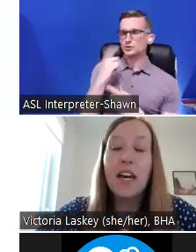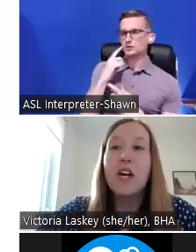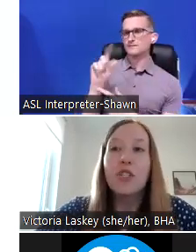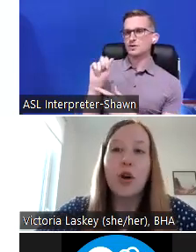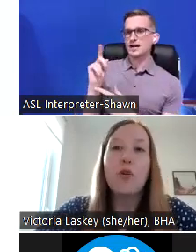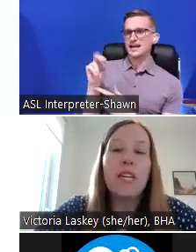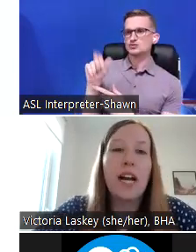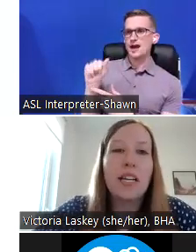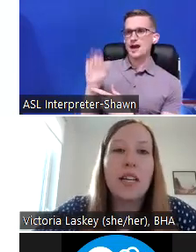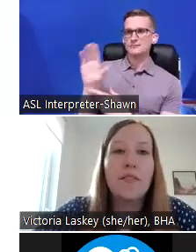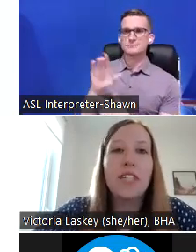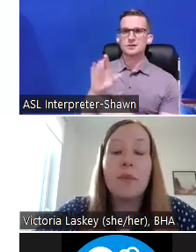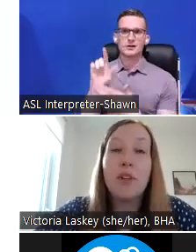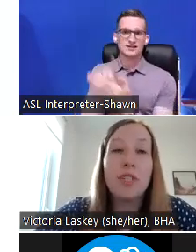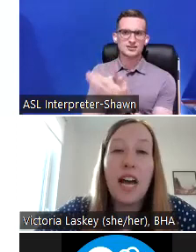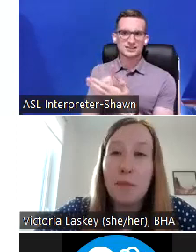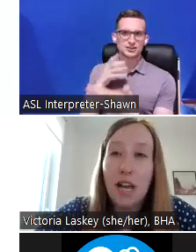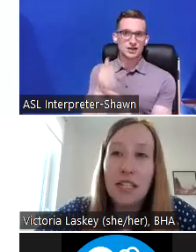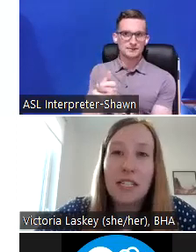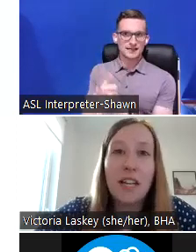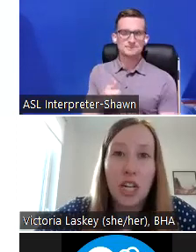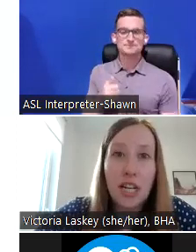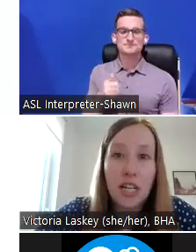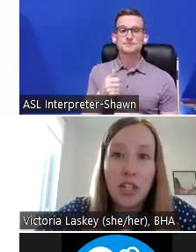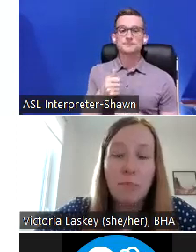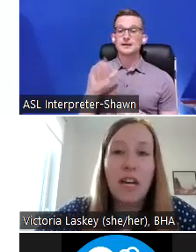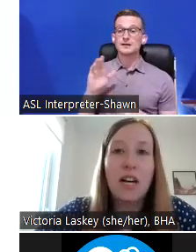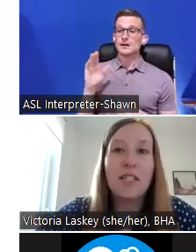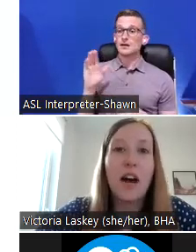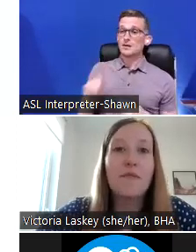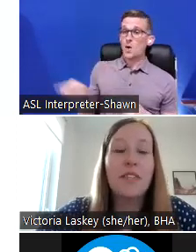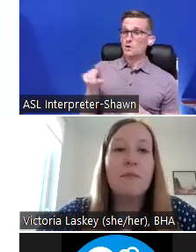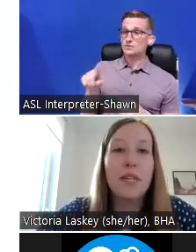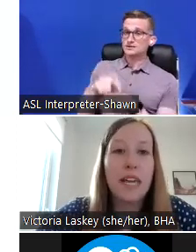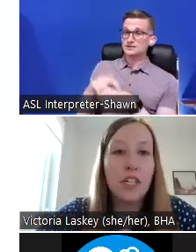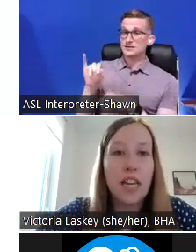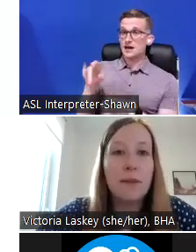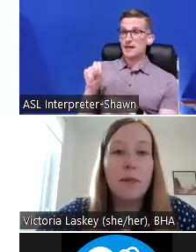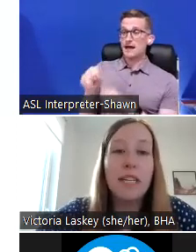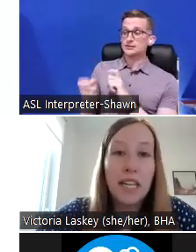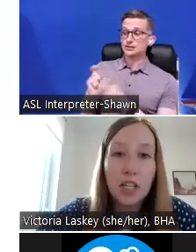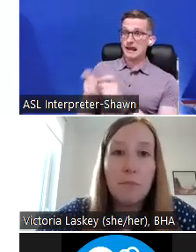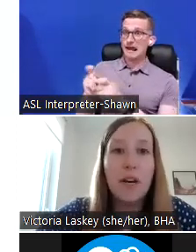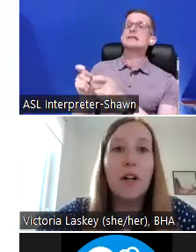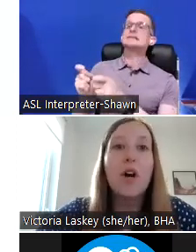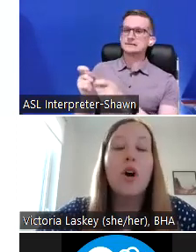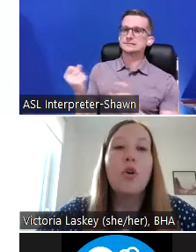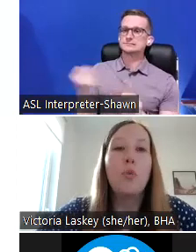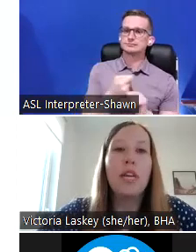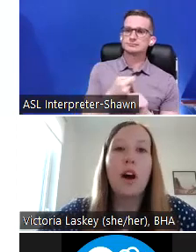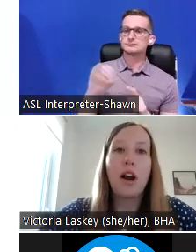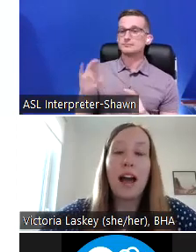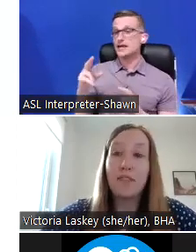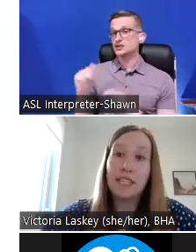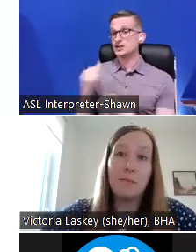update. So because of some of those timelines that changed, because of the BHA implementation bill,